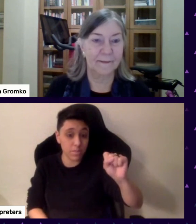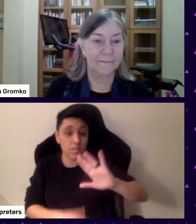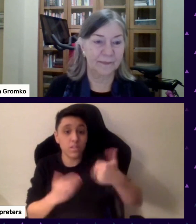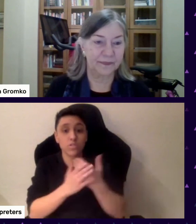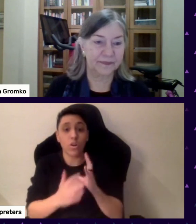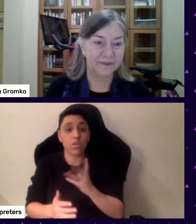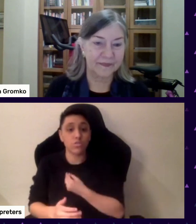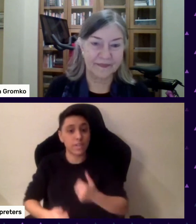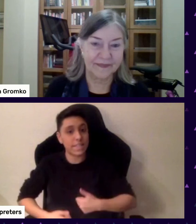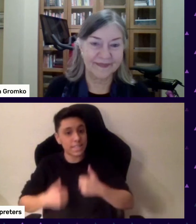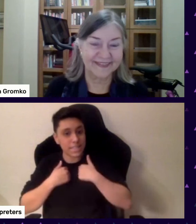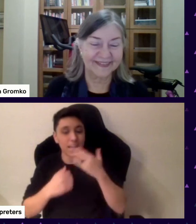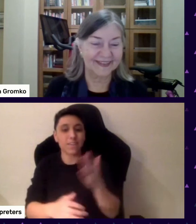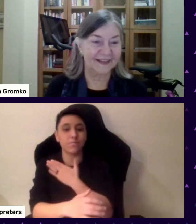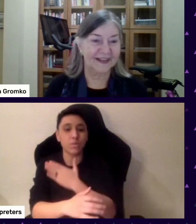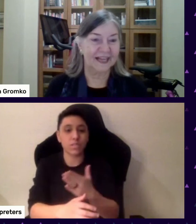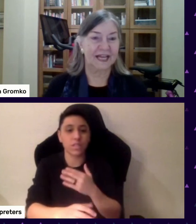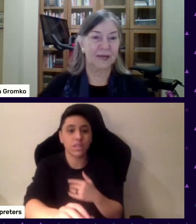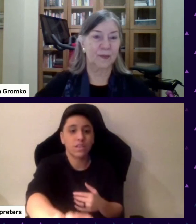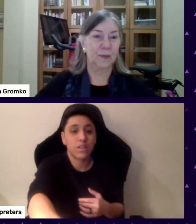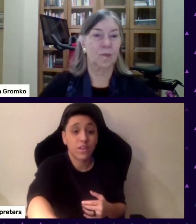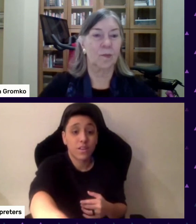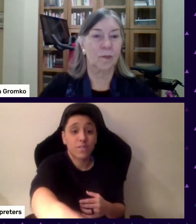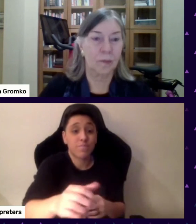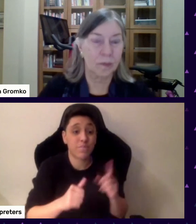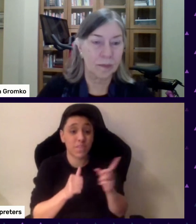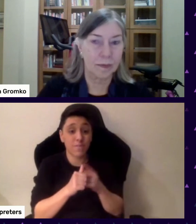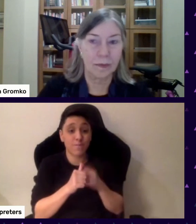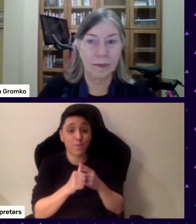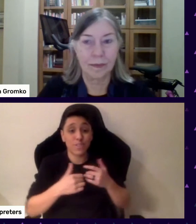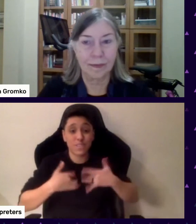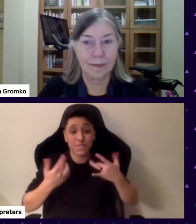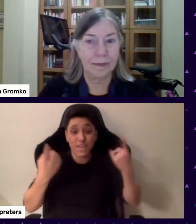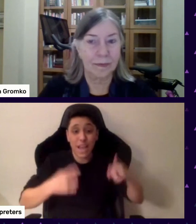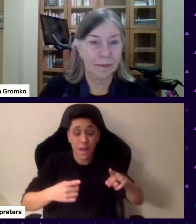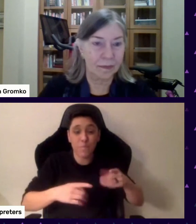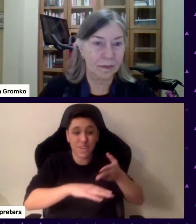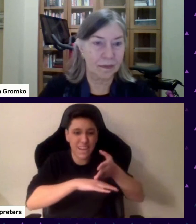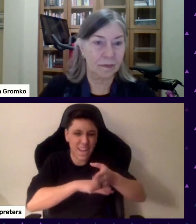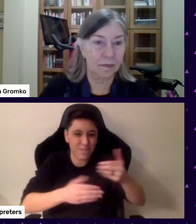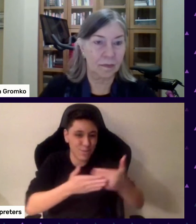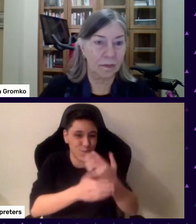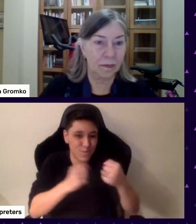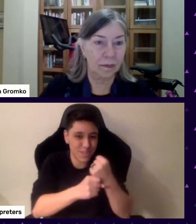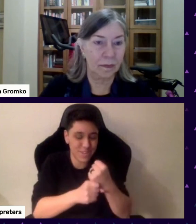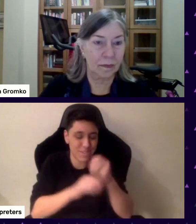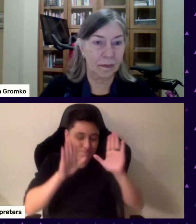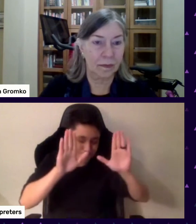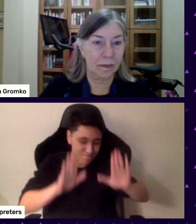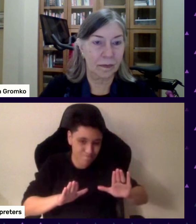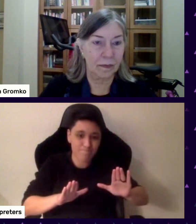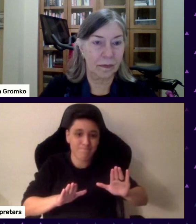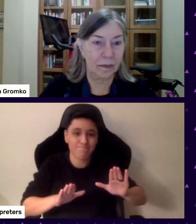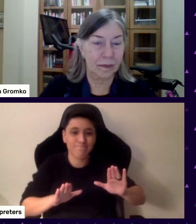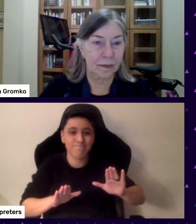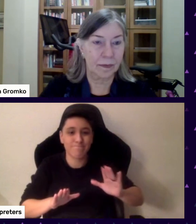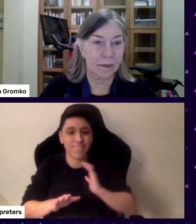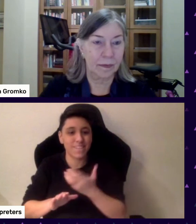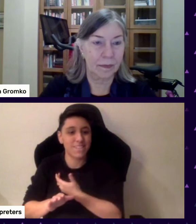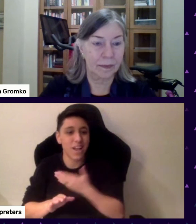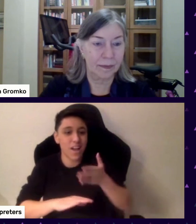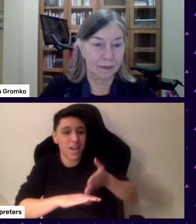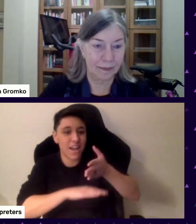music. The first one we had right after New Year's was fantastic. Our next show is